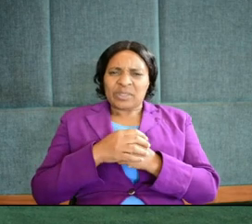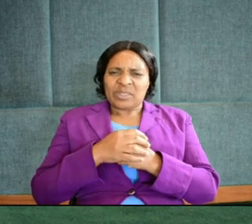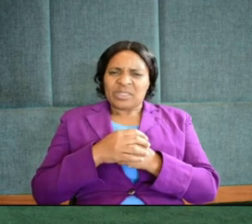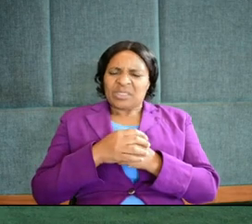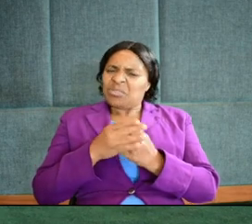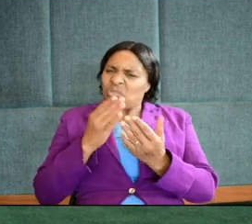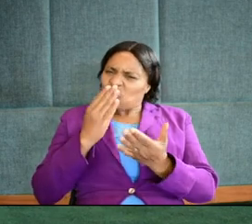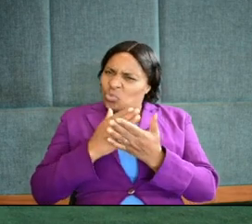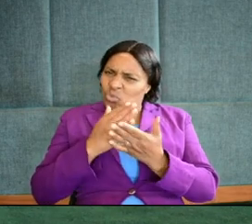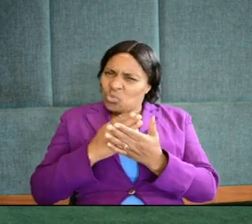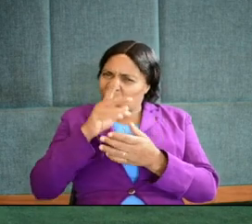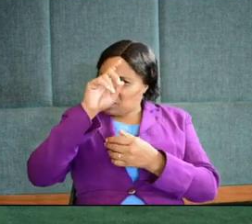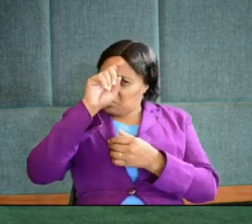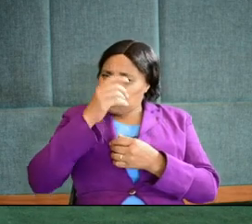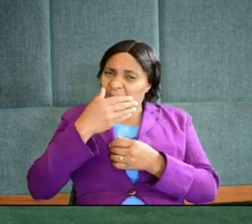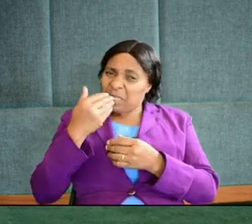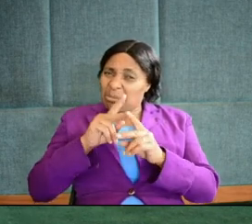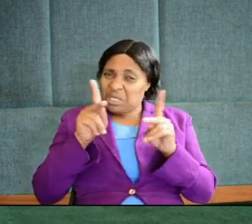place?